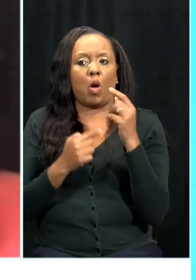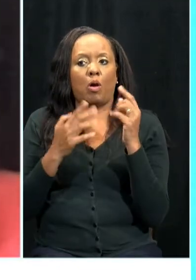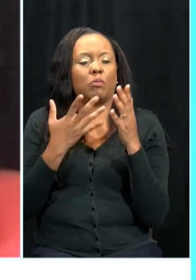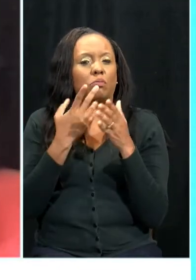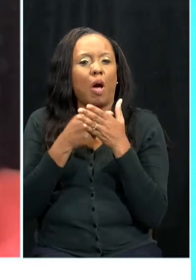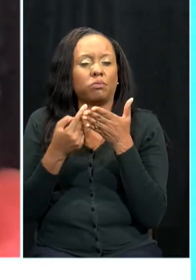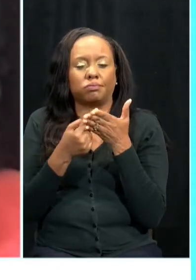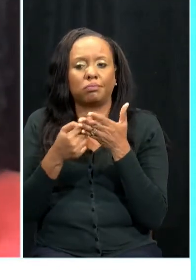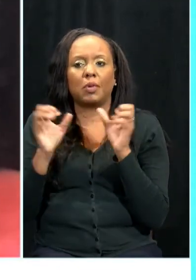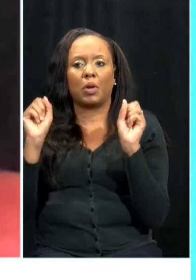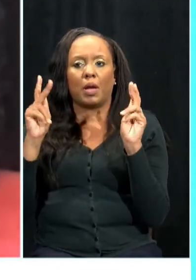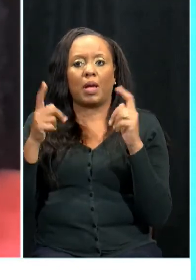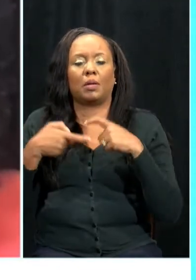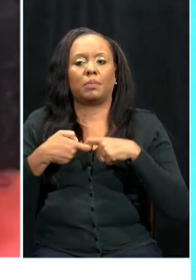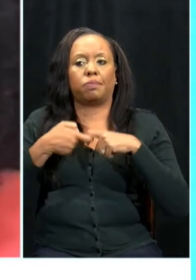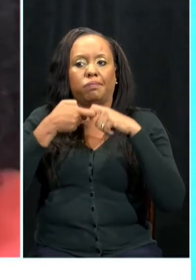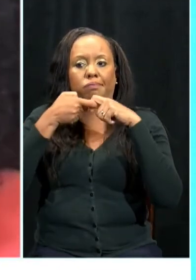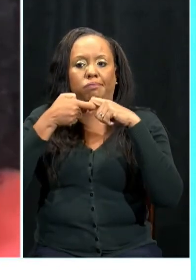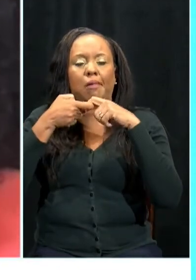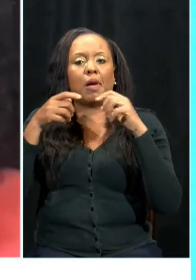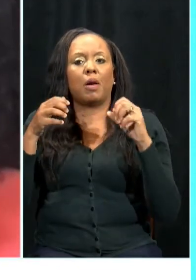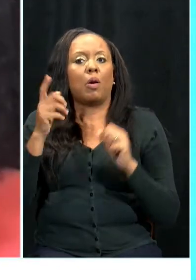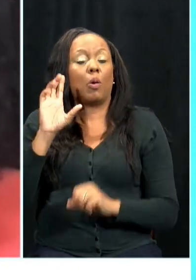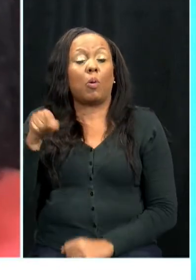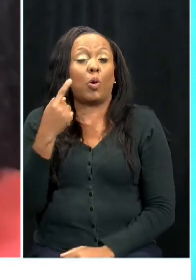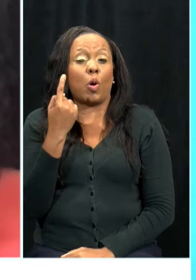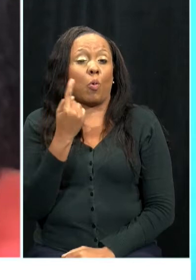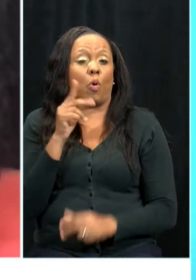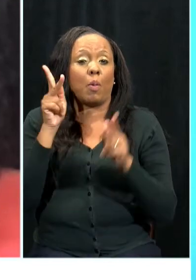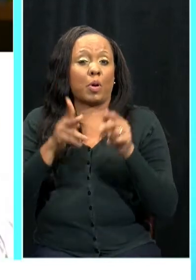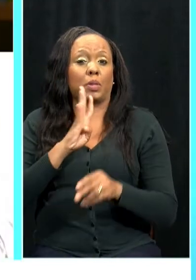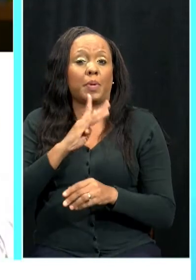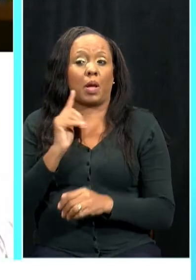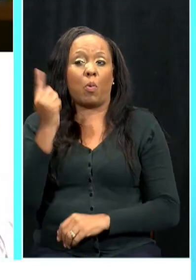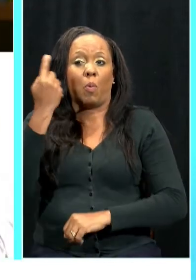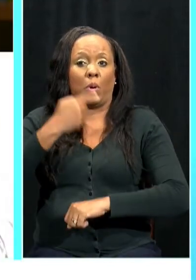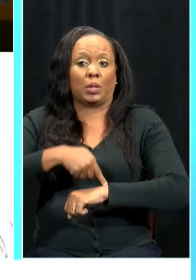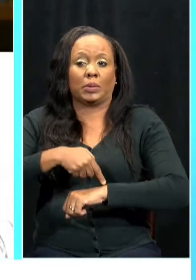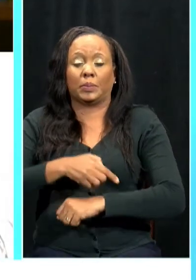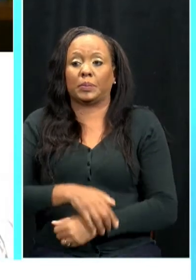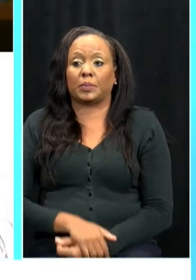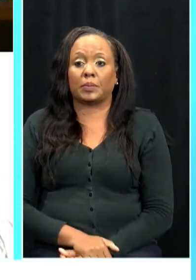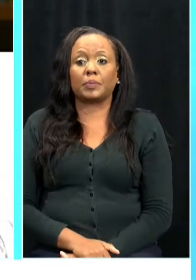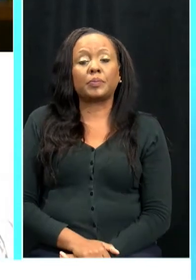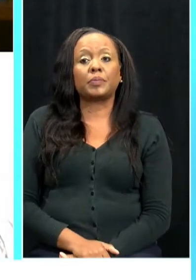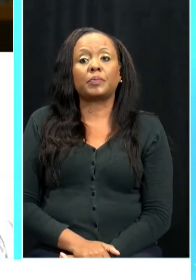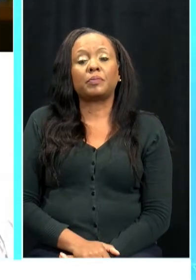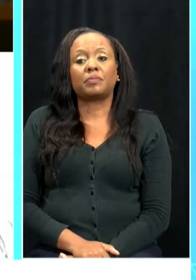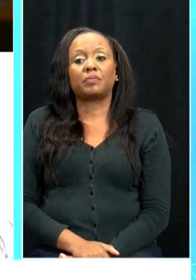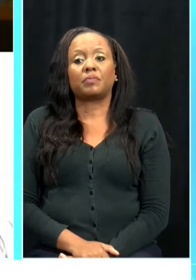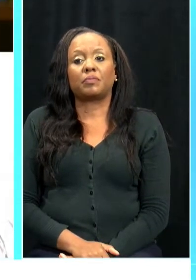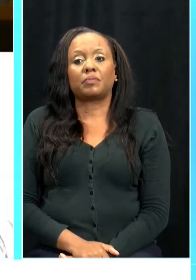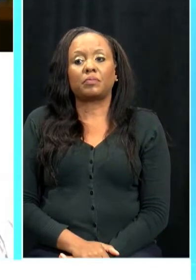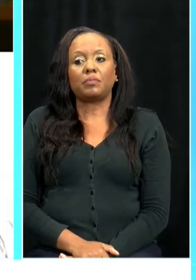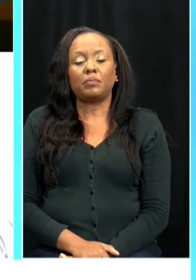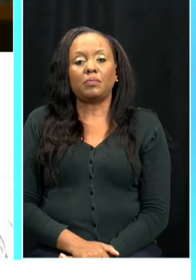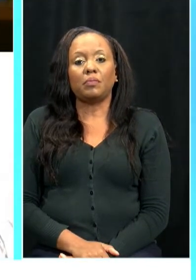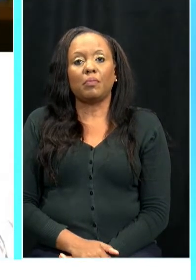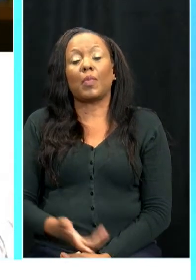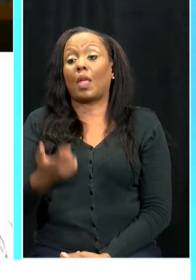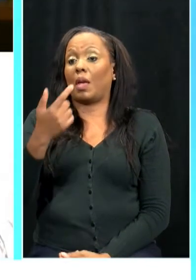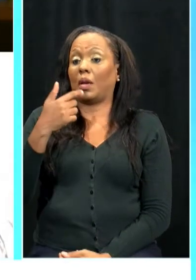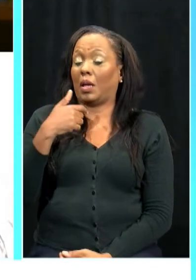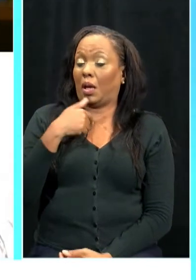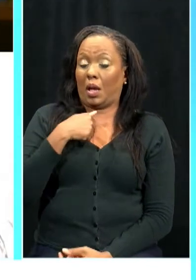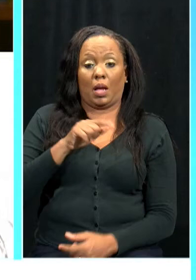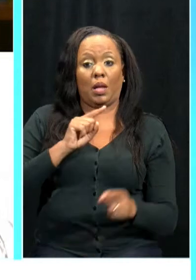something? Just a minute, Okay, we please. can. Yes, we can only one I speak. was an One observer. person at a time. Yeah, I was an election observer in the very